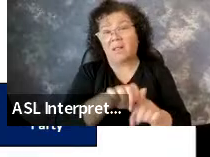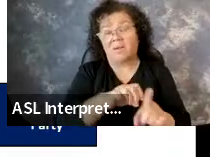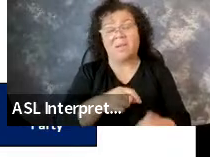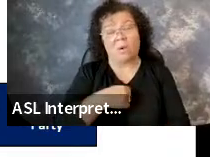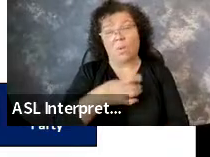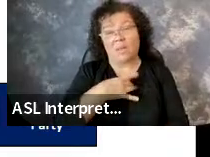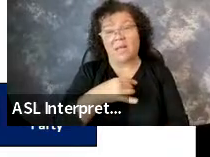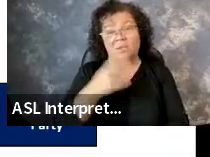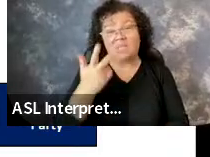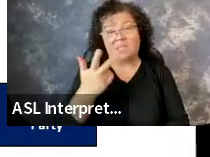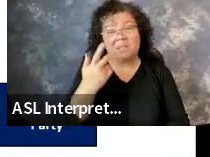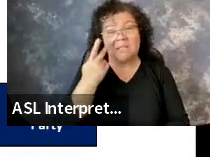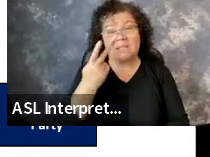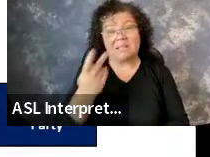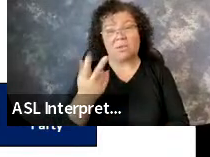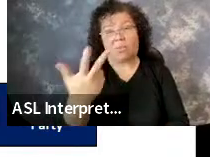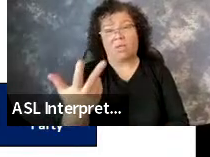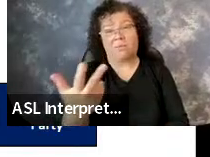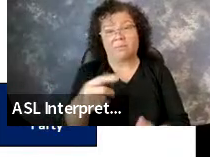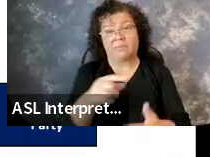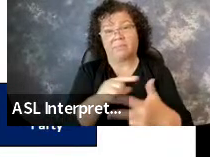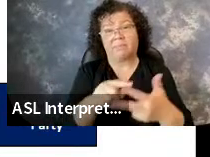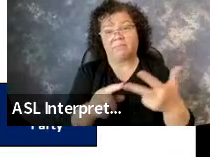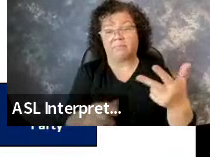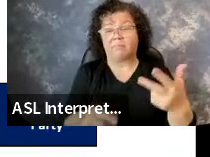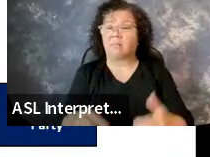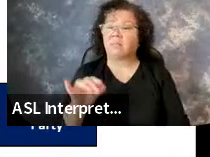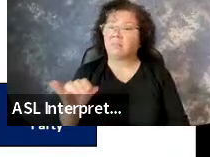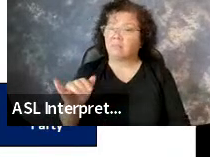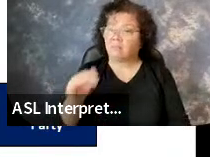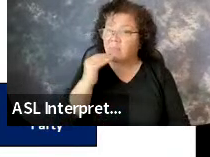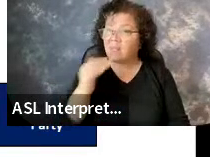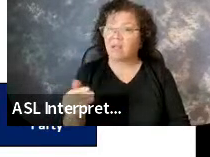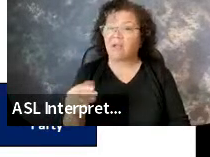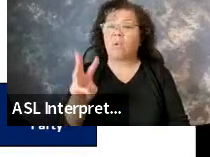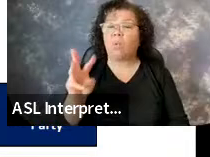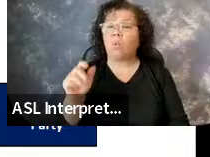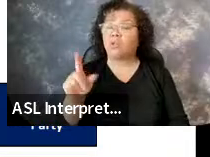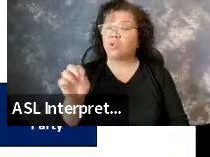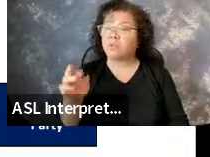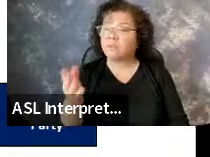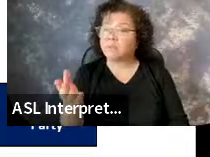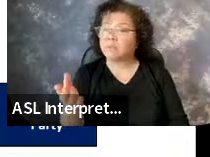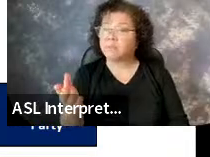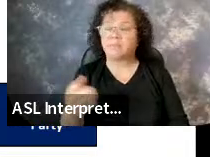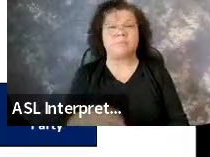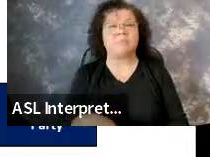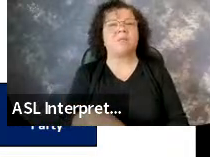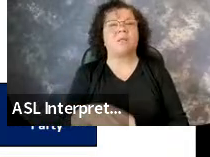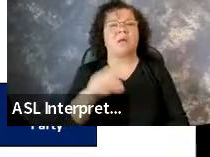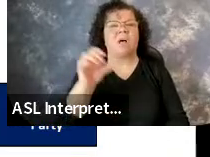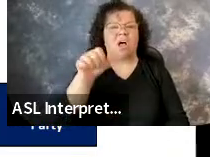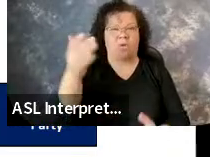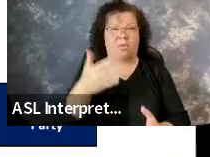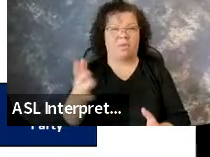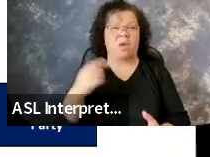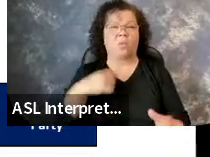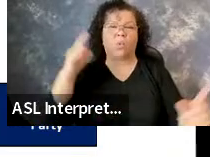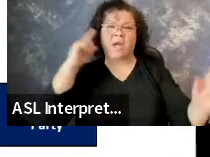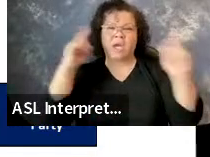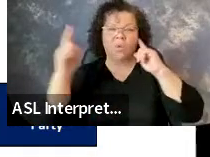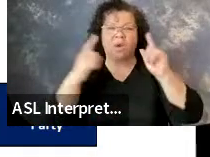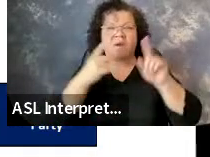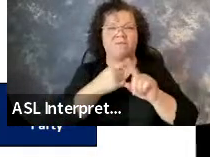those. Thanks, Peter. And it looks like we have Walter here. Hi, another thing that we're hearing from the